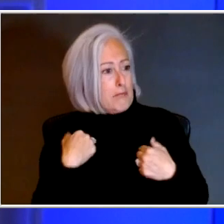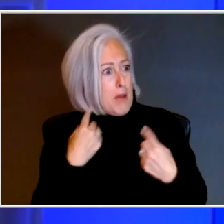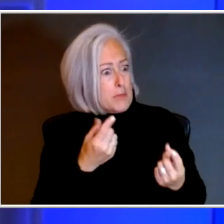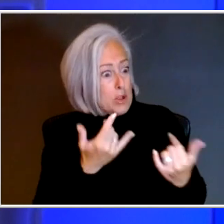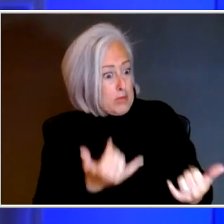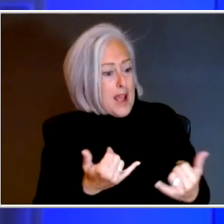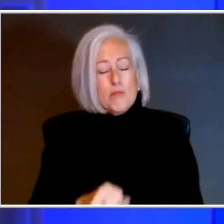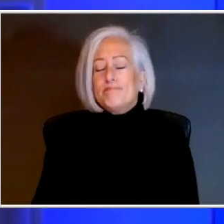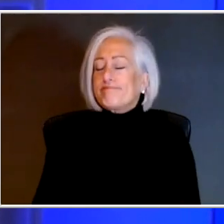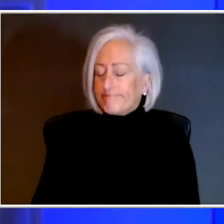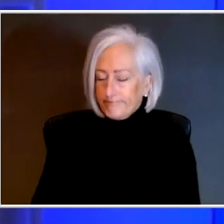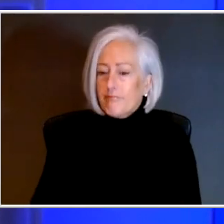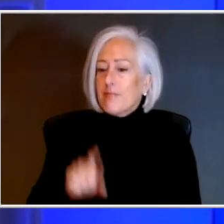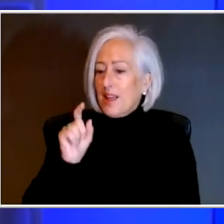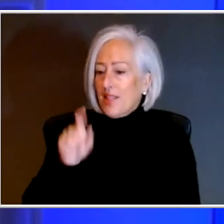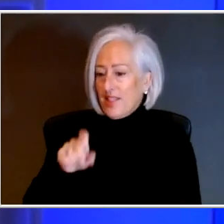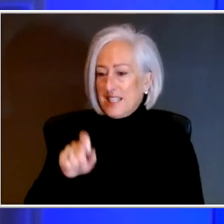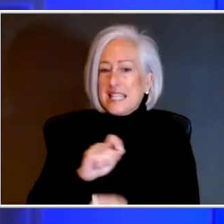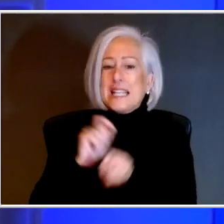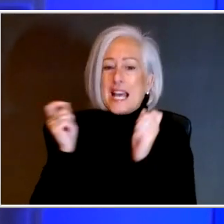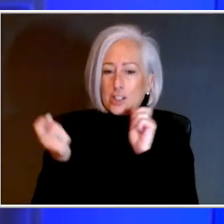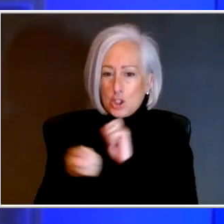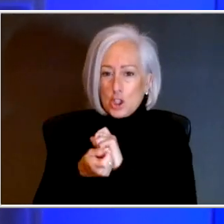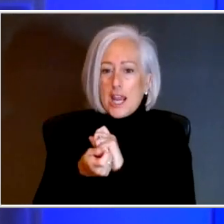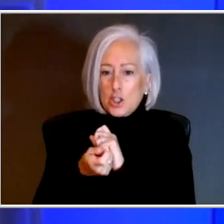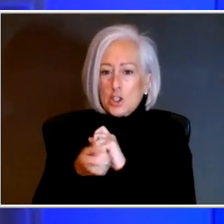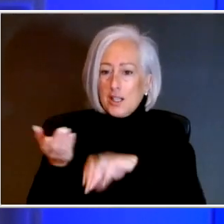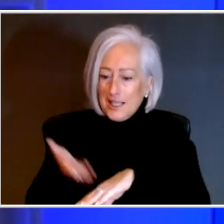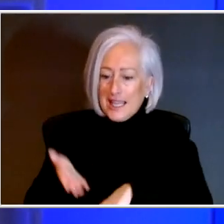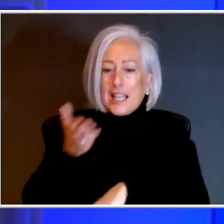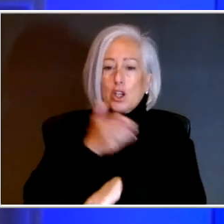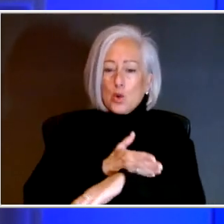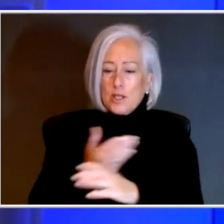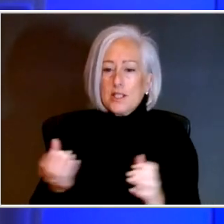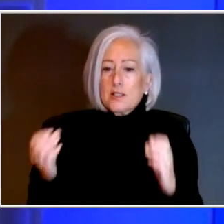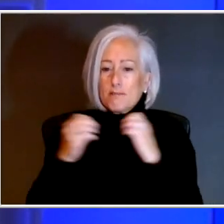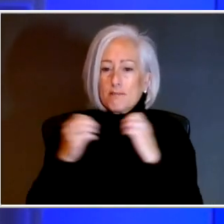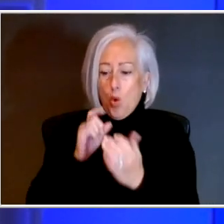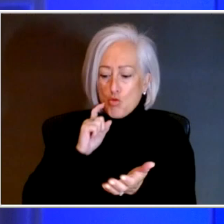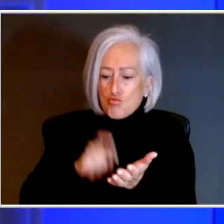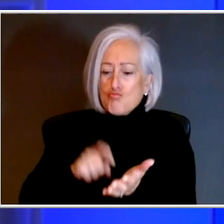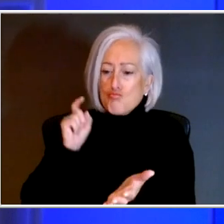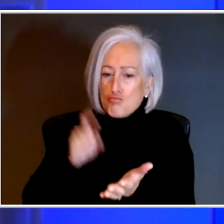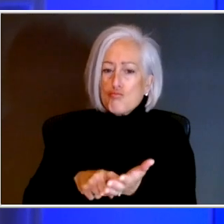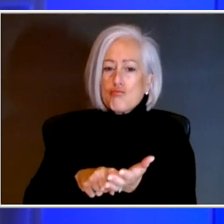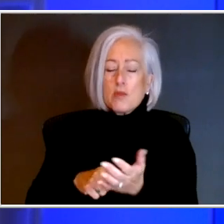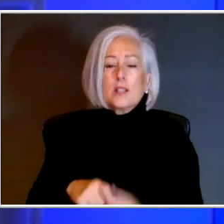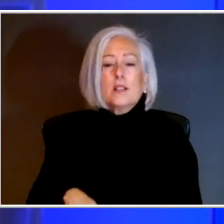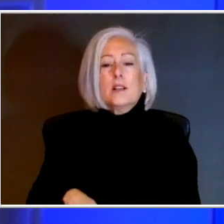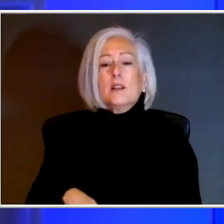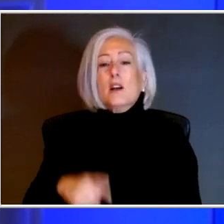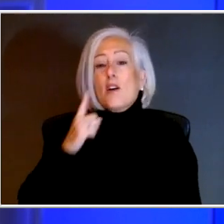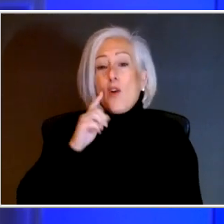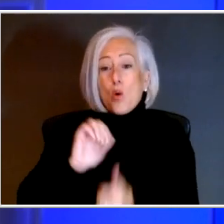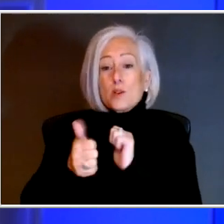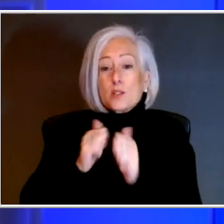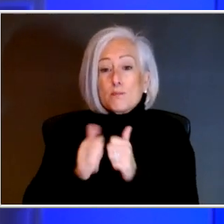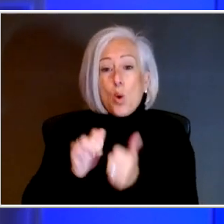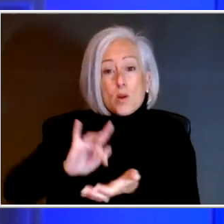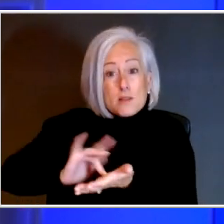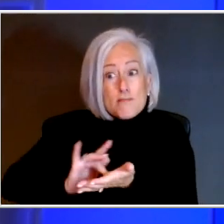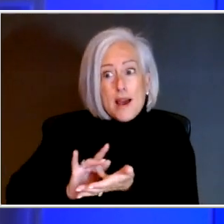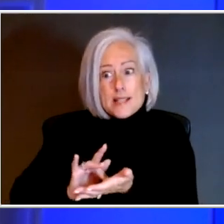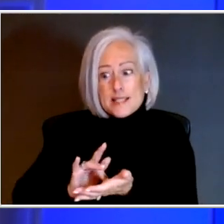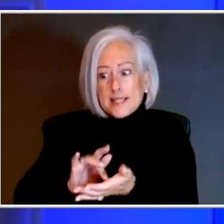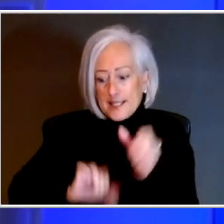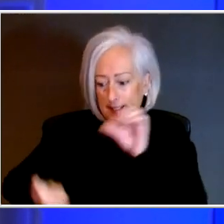has changed and been increasingly recognized. So when it comes to sports medicine science, and all the protocols that we